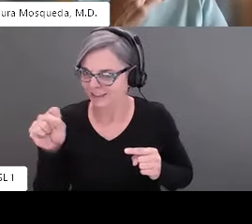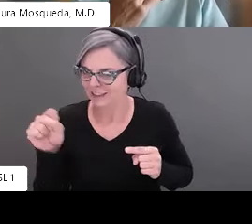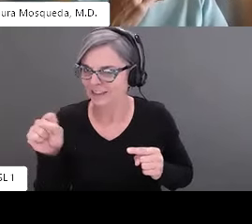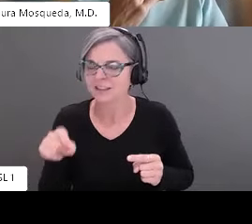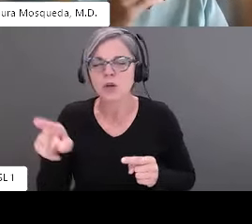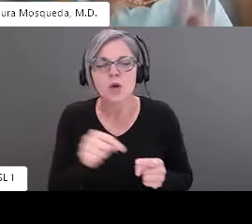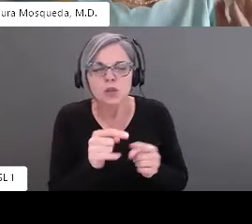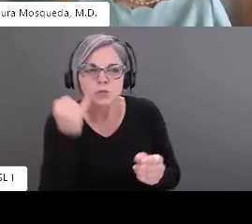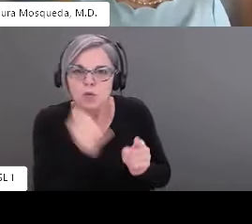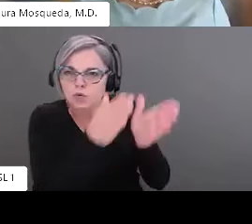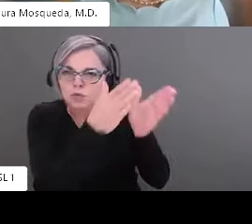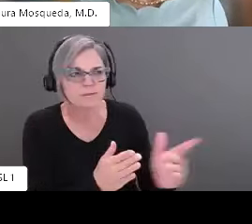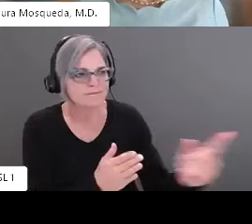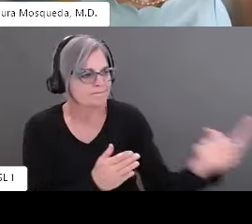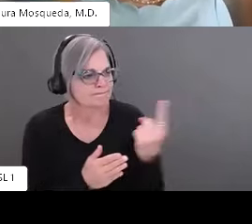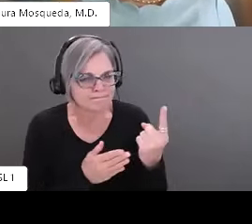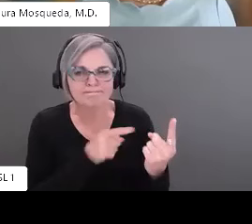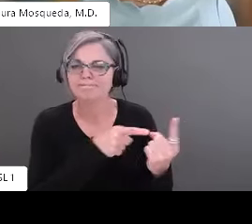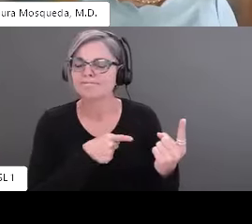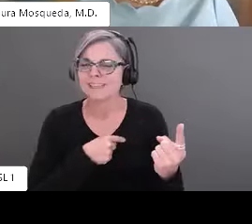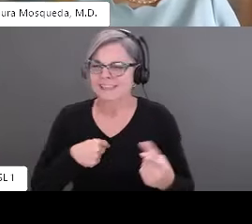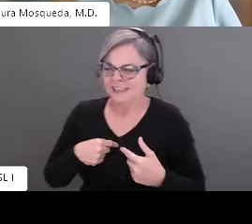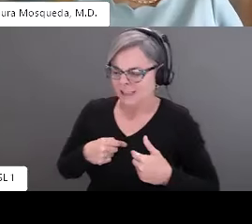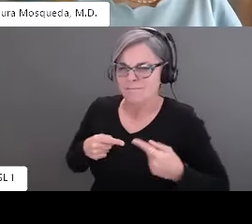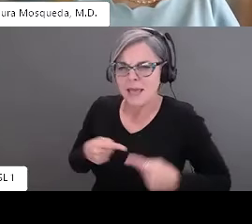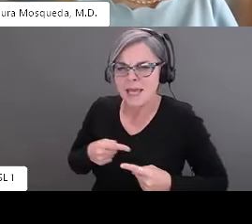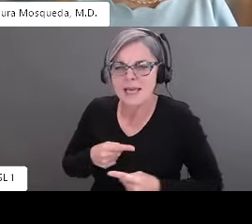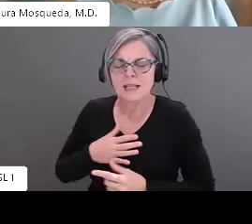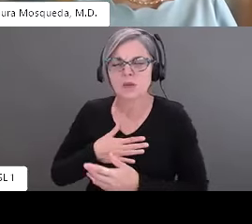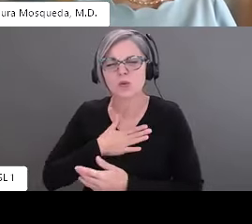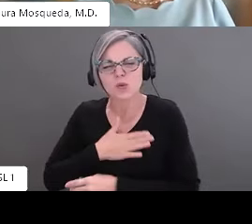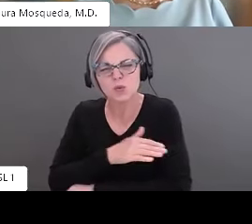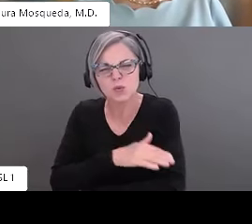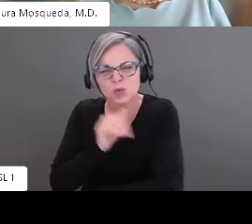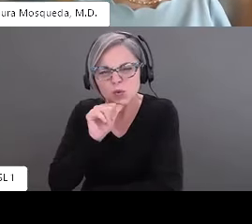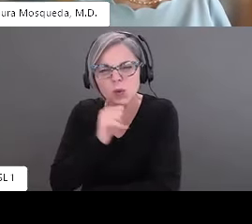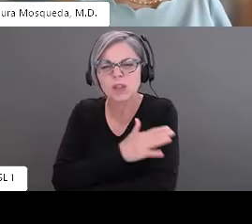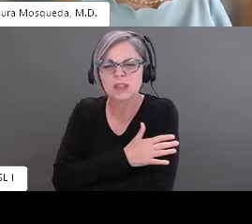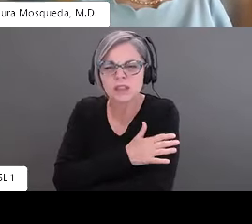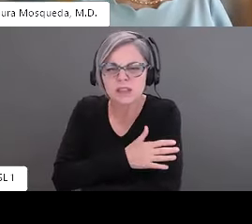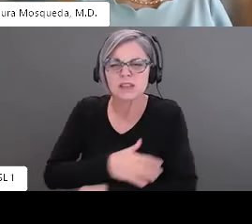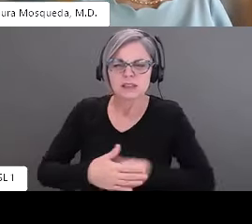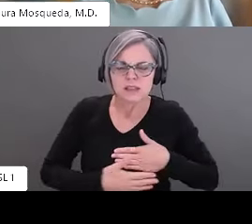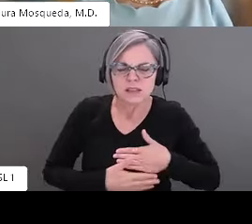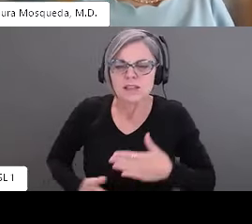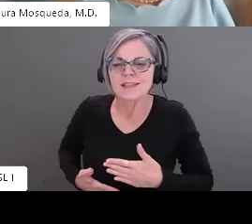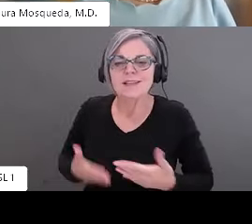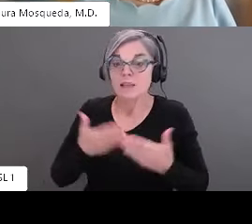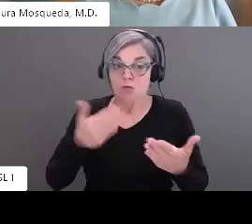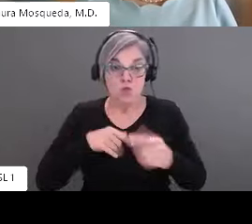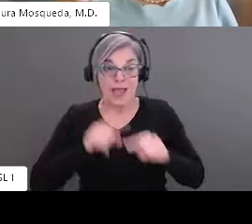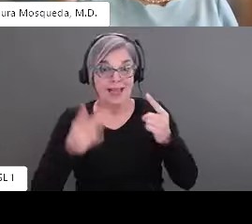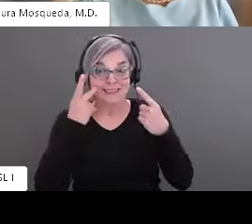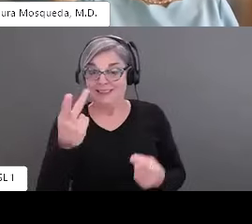tenderness somewhere, because that might be our only physical indicator of abuse or neglect.